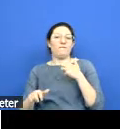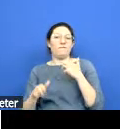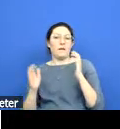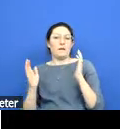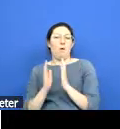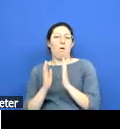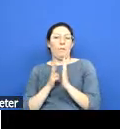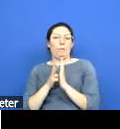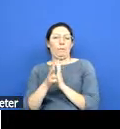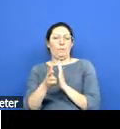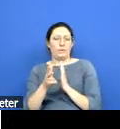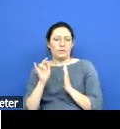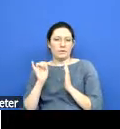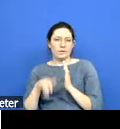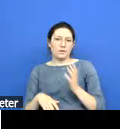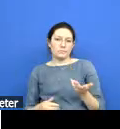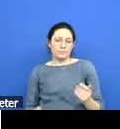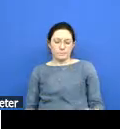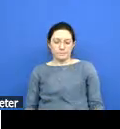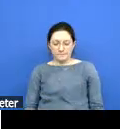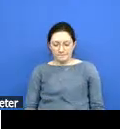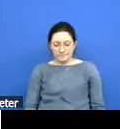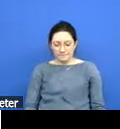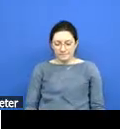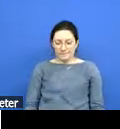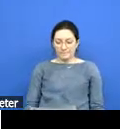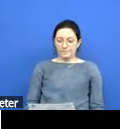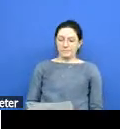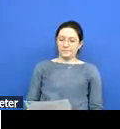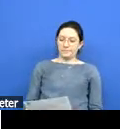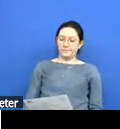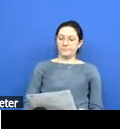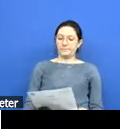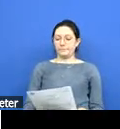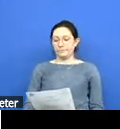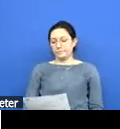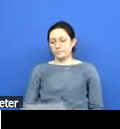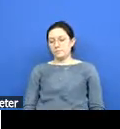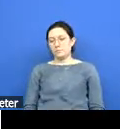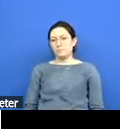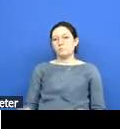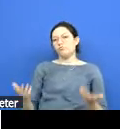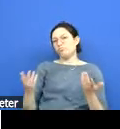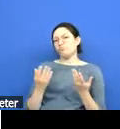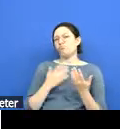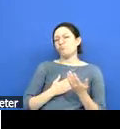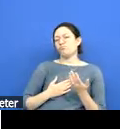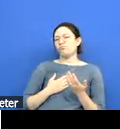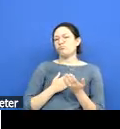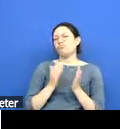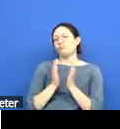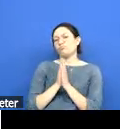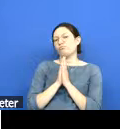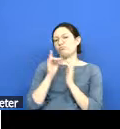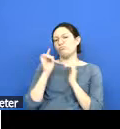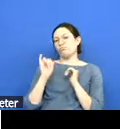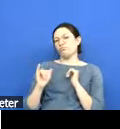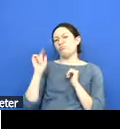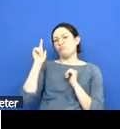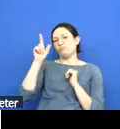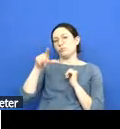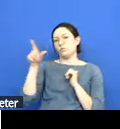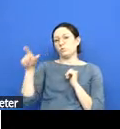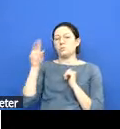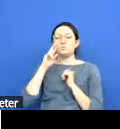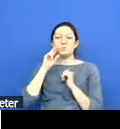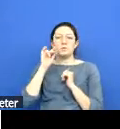the fence and the building. I'm afraid it's going to be difficult. So just to be able to have a emergency access, if